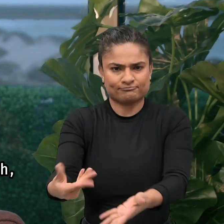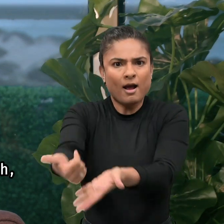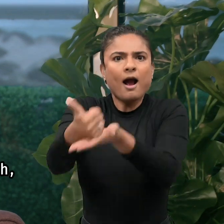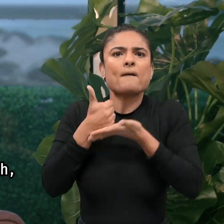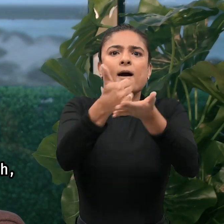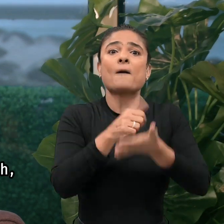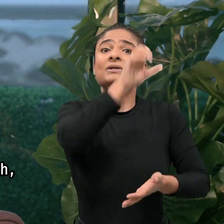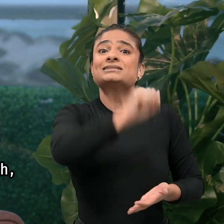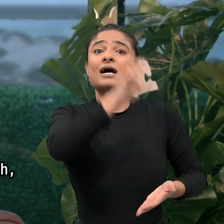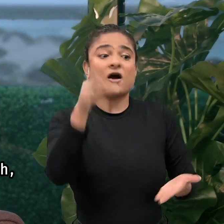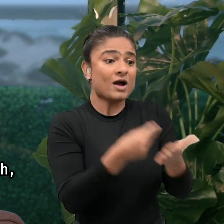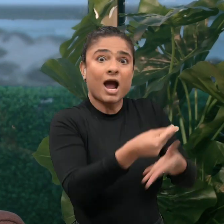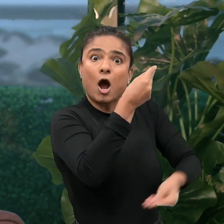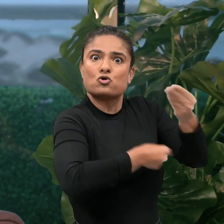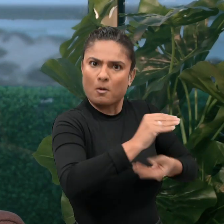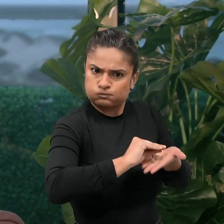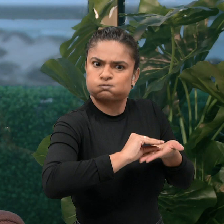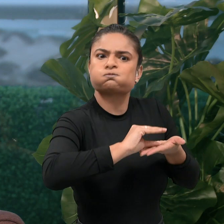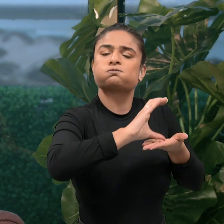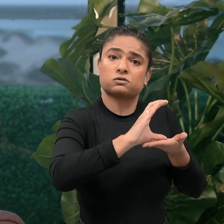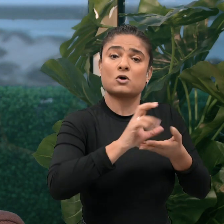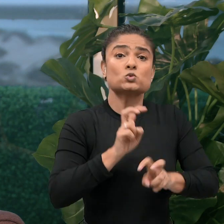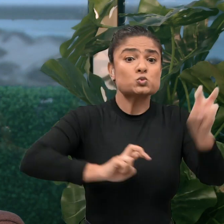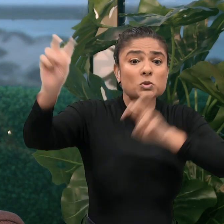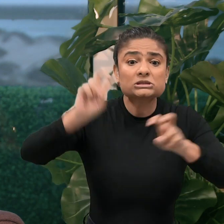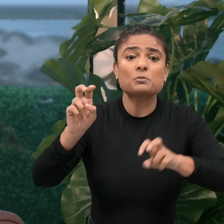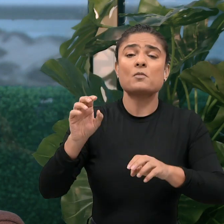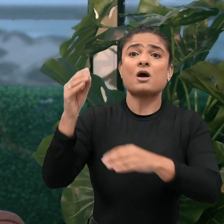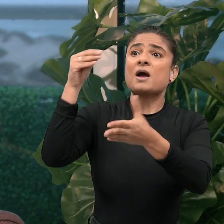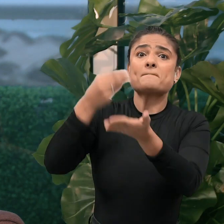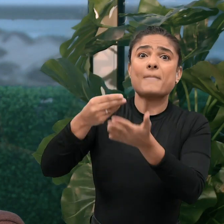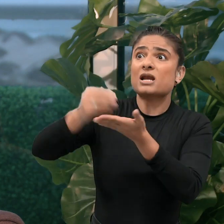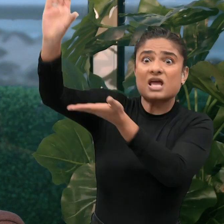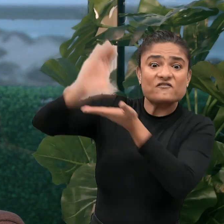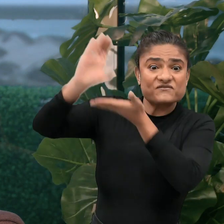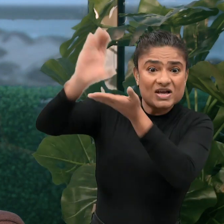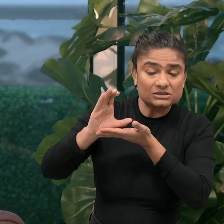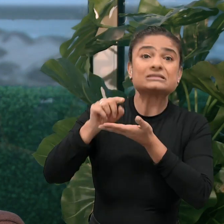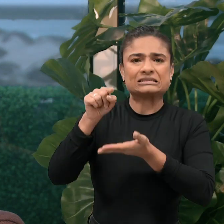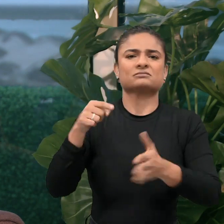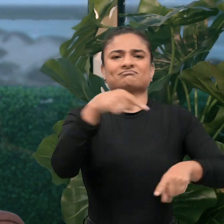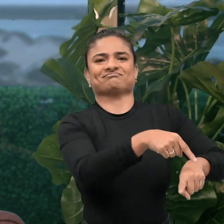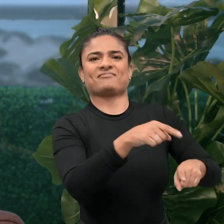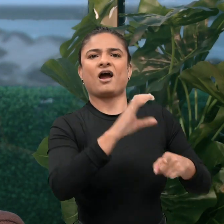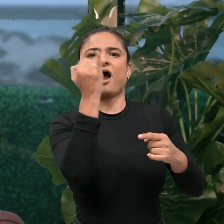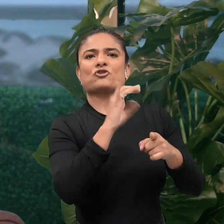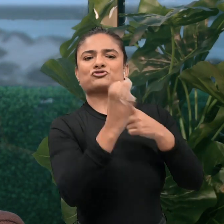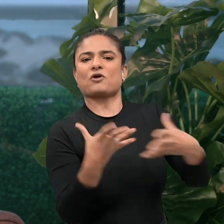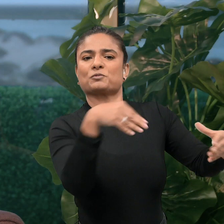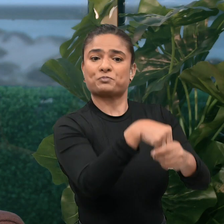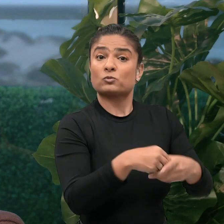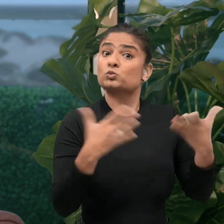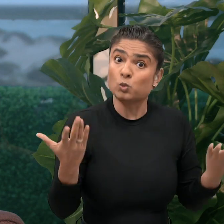main drivers of personal wealth, tourism, foreign investment, and employment. Yet despite many artists